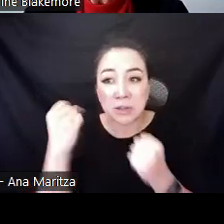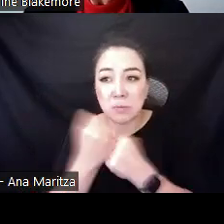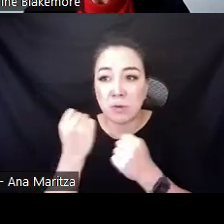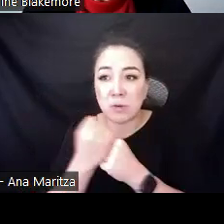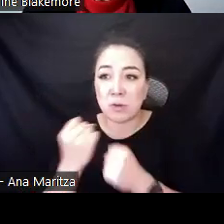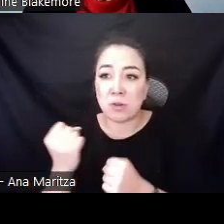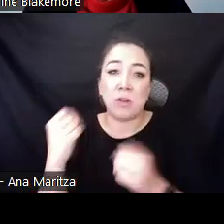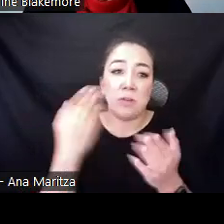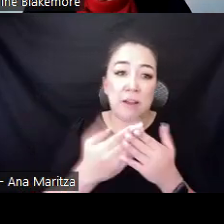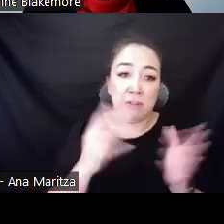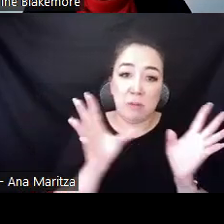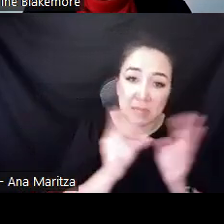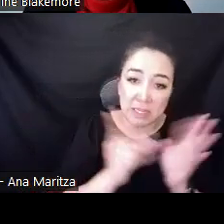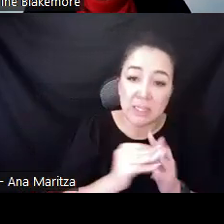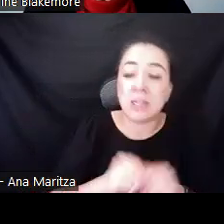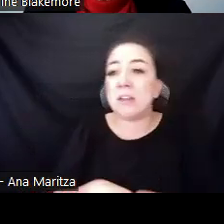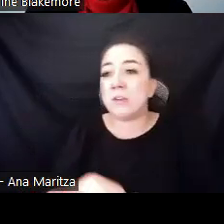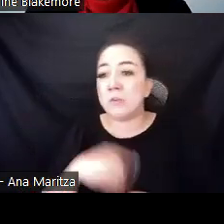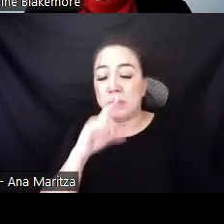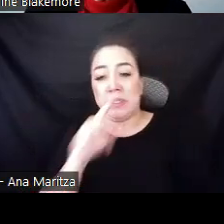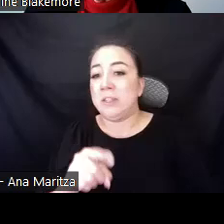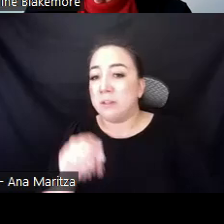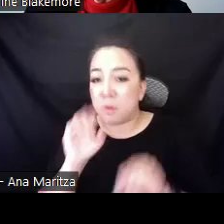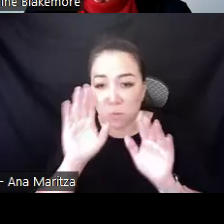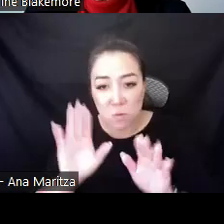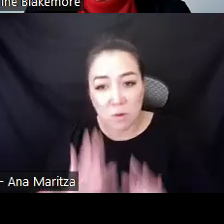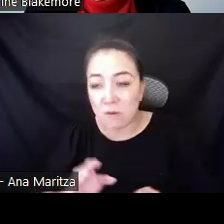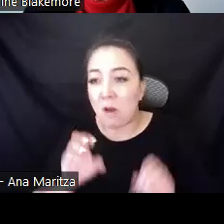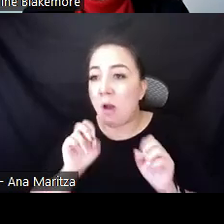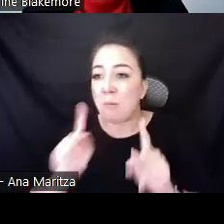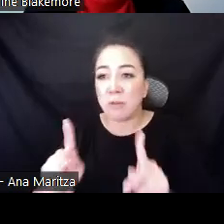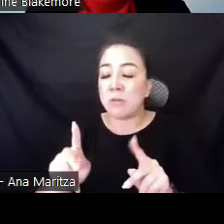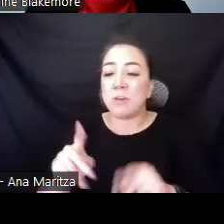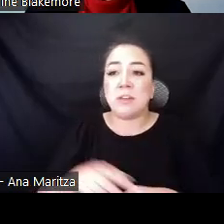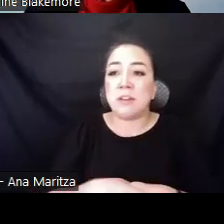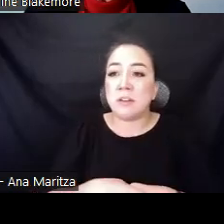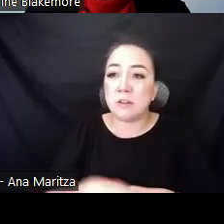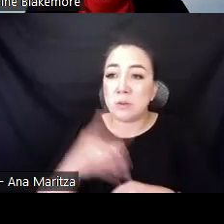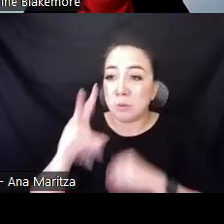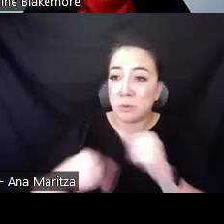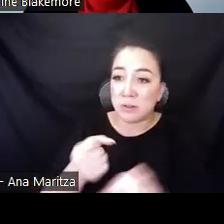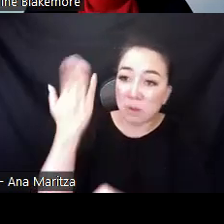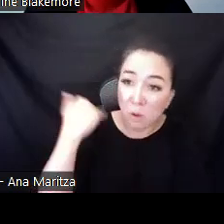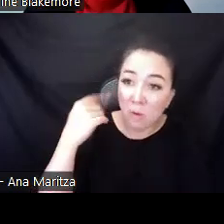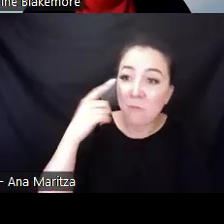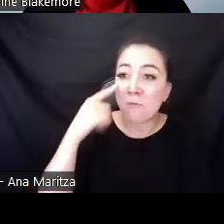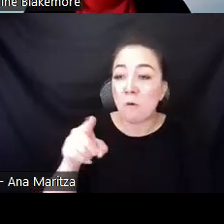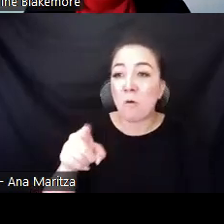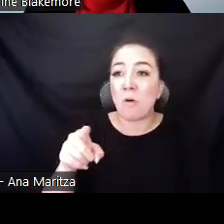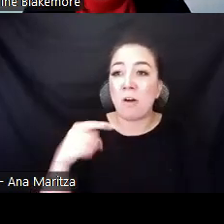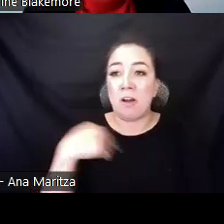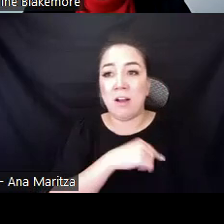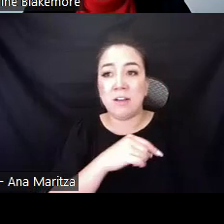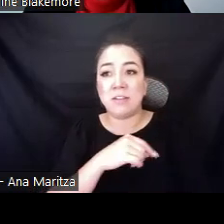the meeting. It was really a wonderful opportunity at 2 years ago for us not only